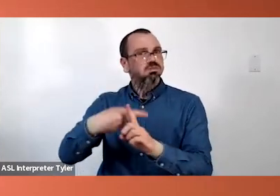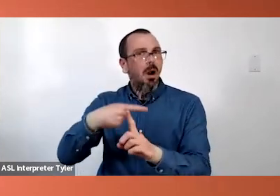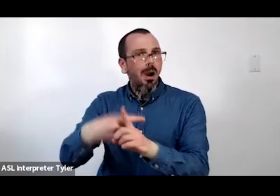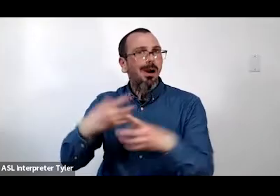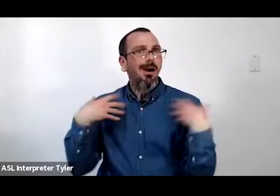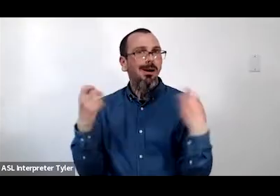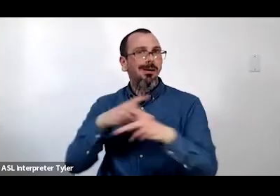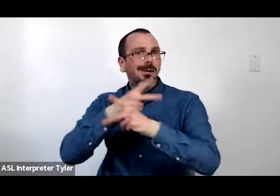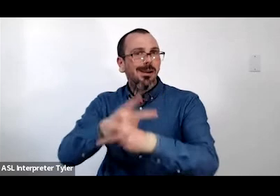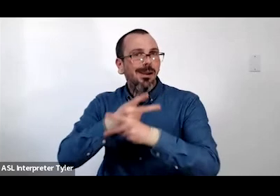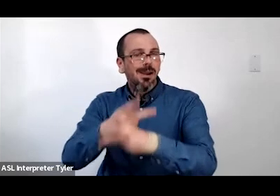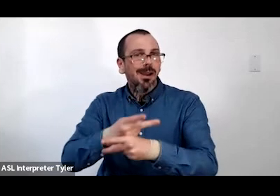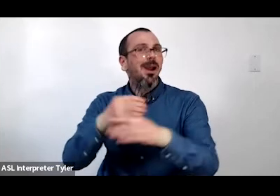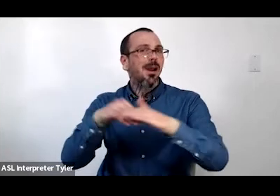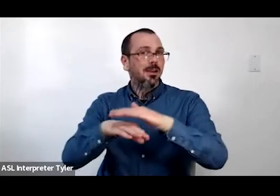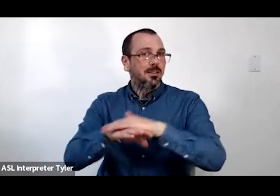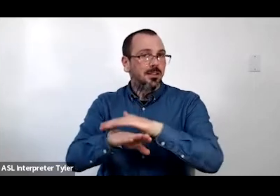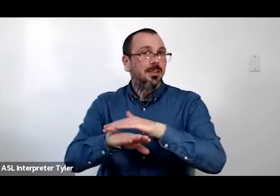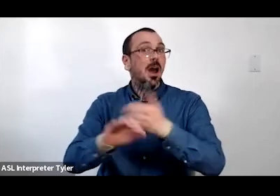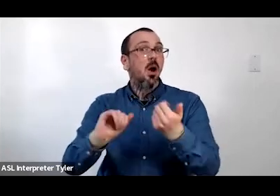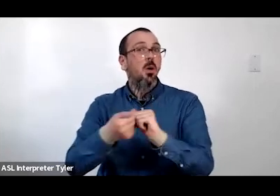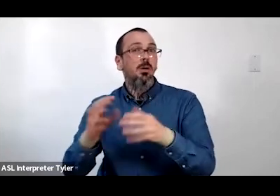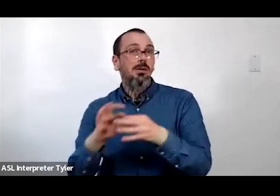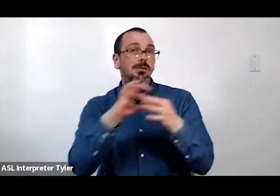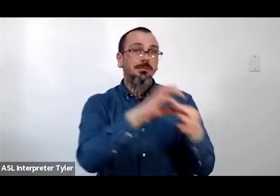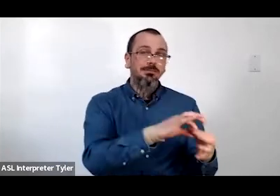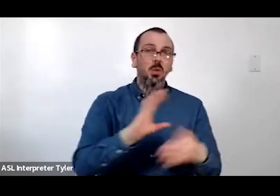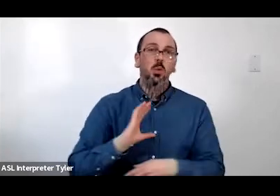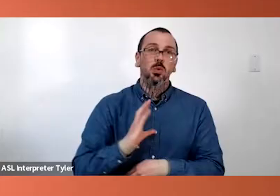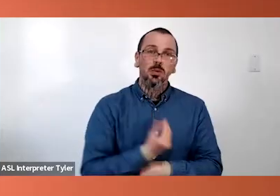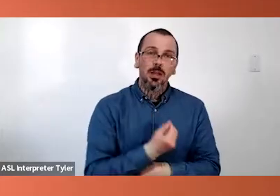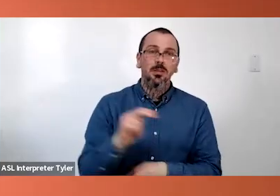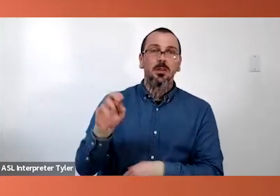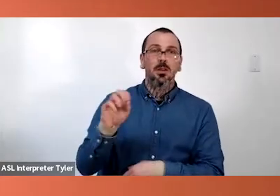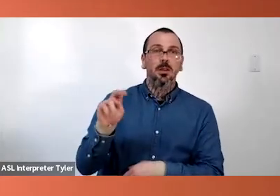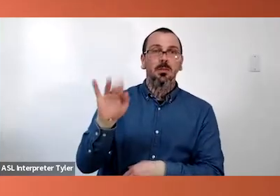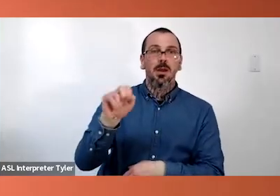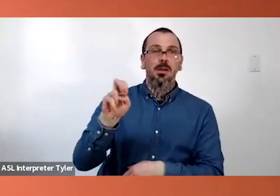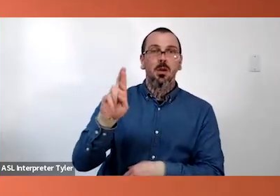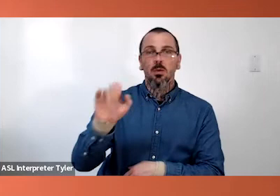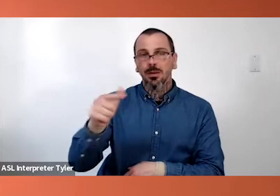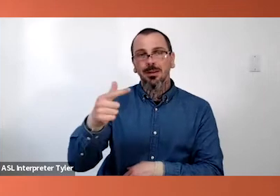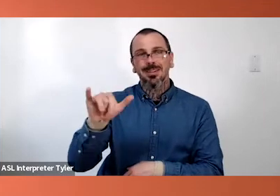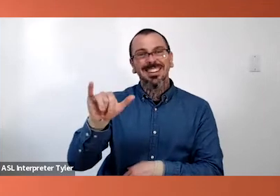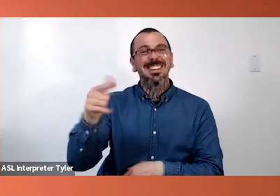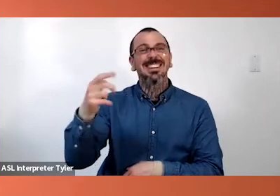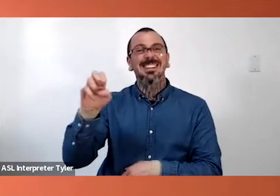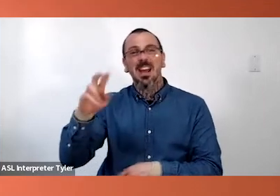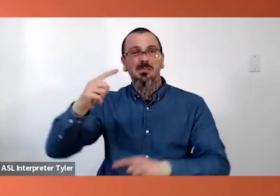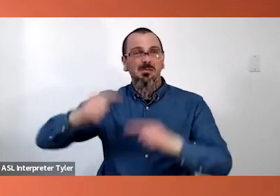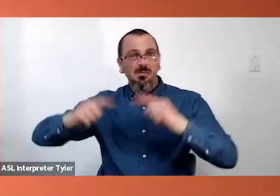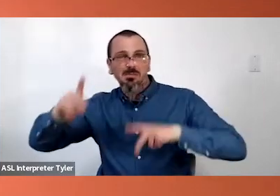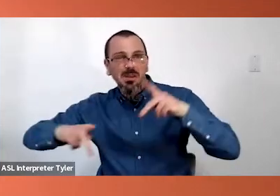disorders concerns in transgender, non-binary, and other gender diverse individuals. Please